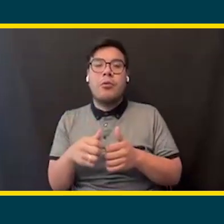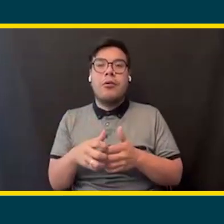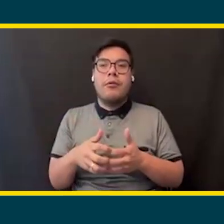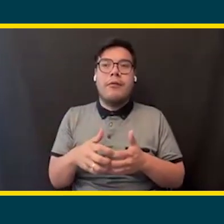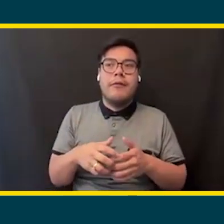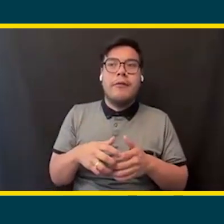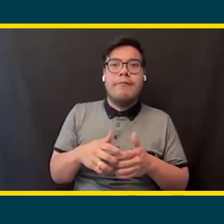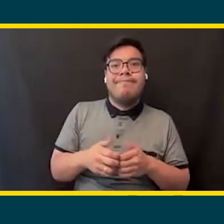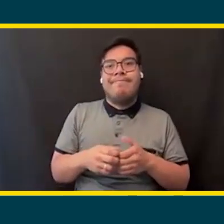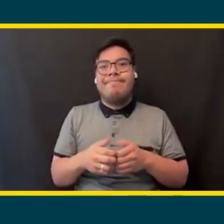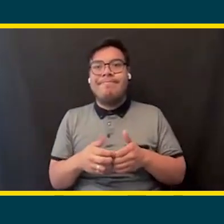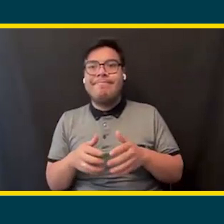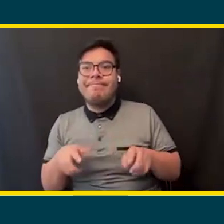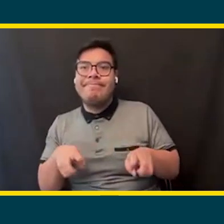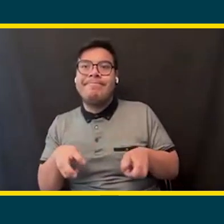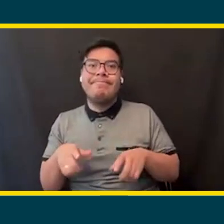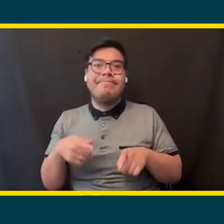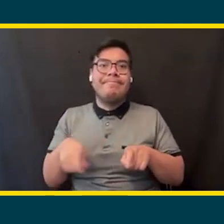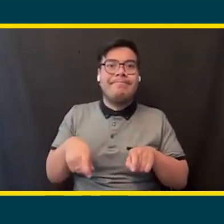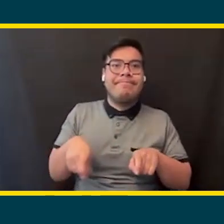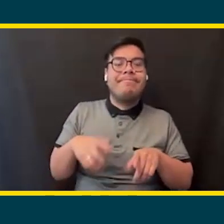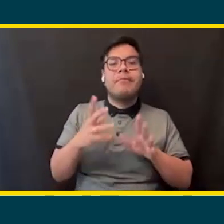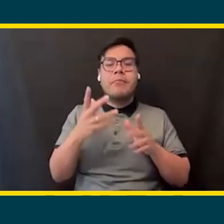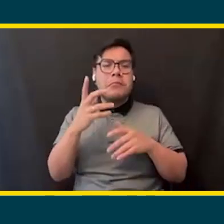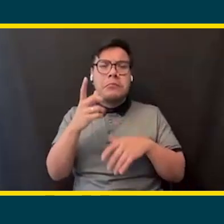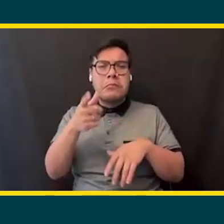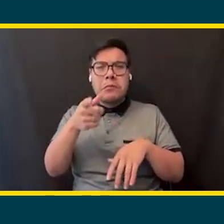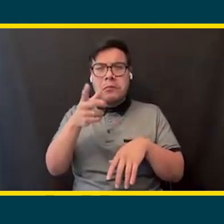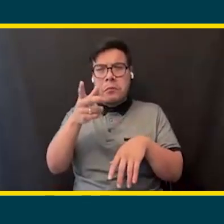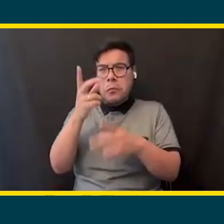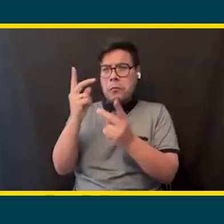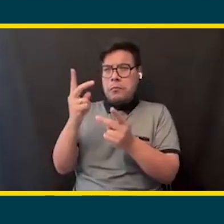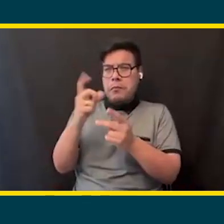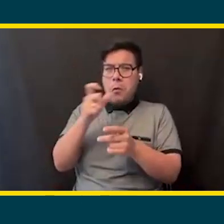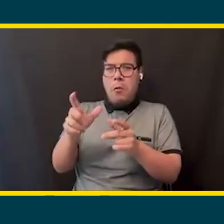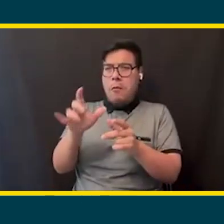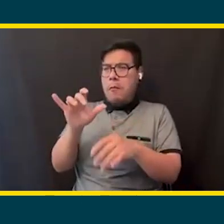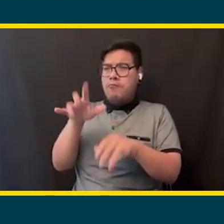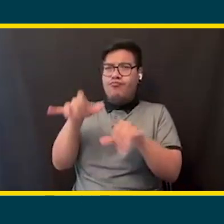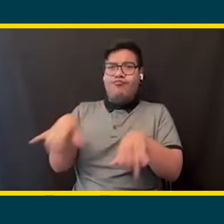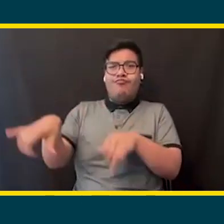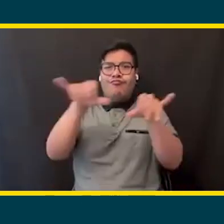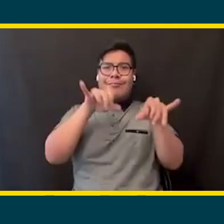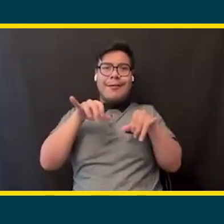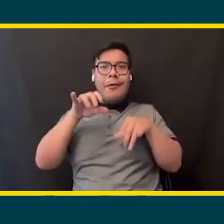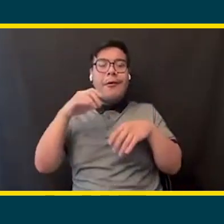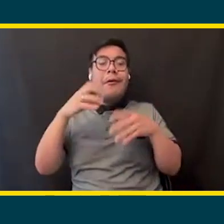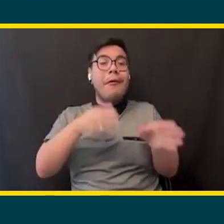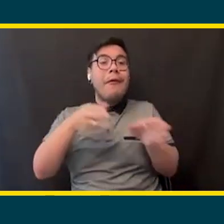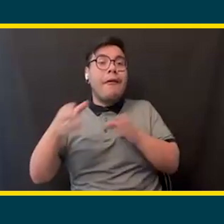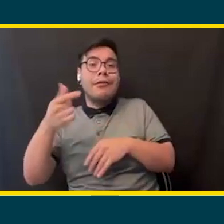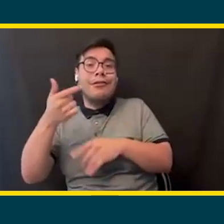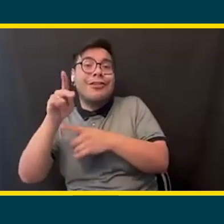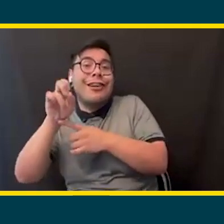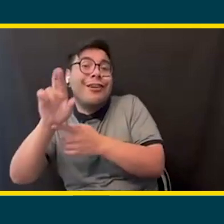doing things that would not be seen as being allistic and whatnot, and even that of in a gendered sense of doing things